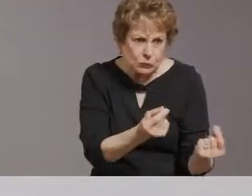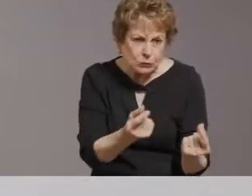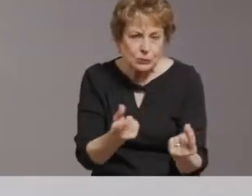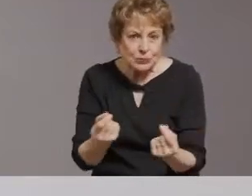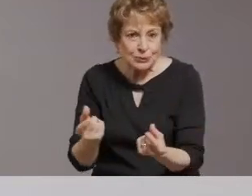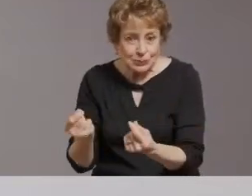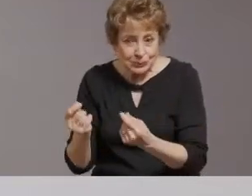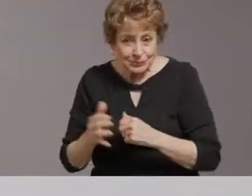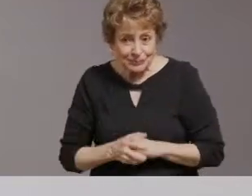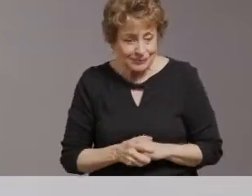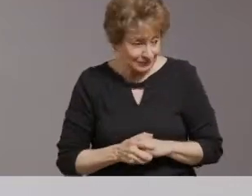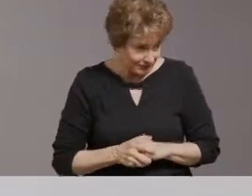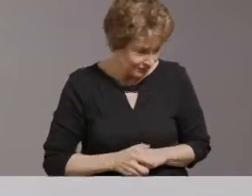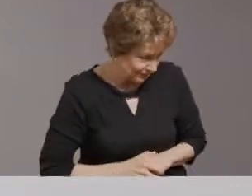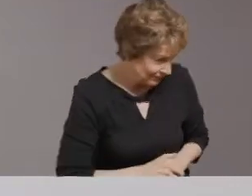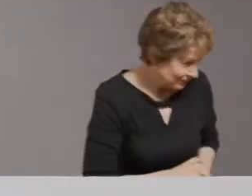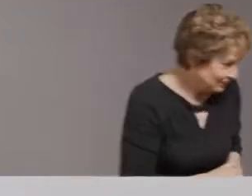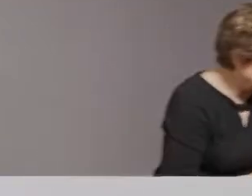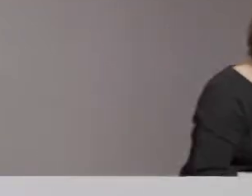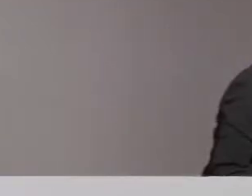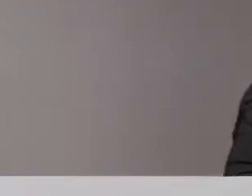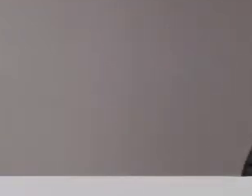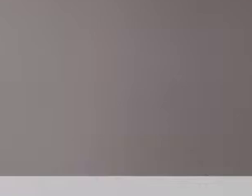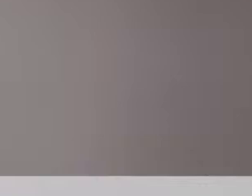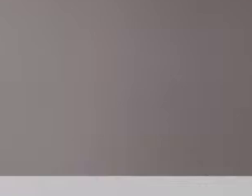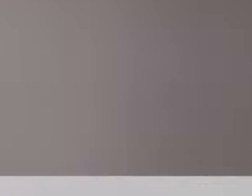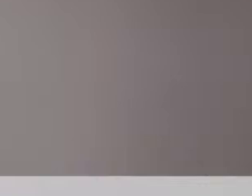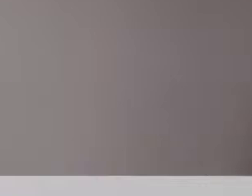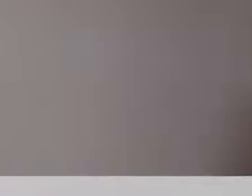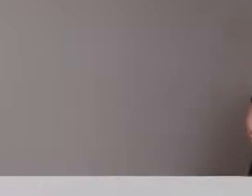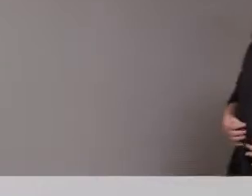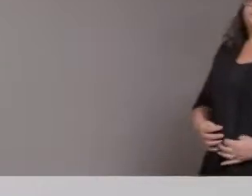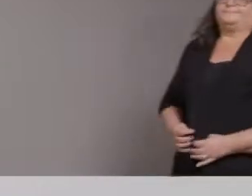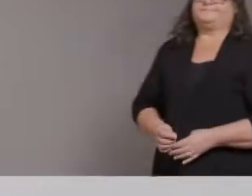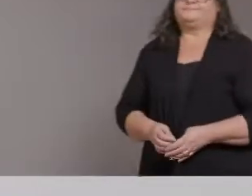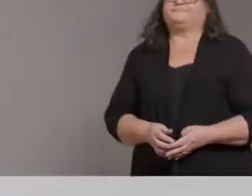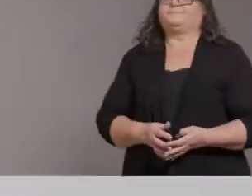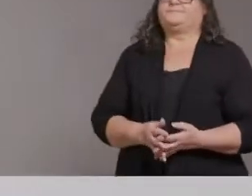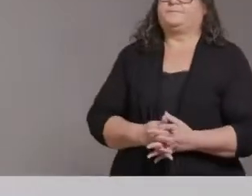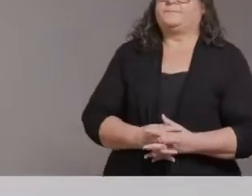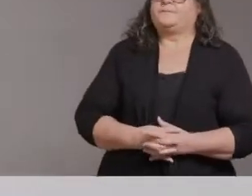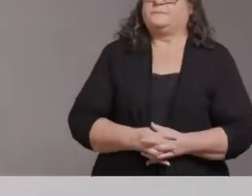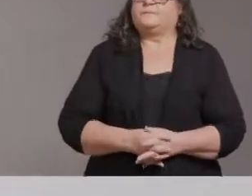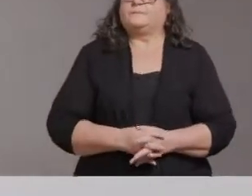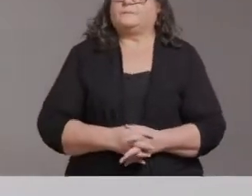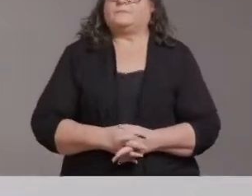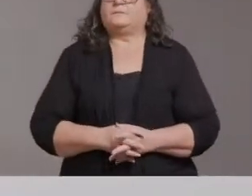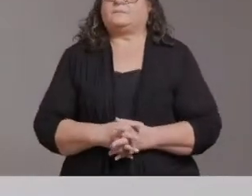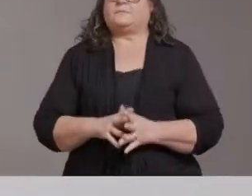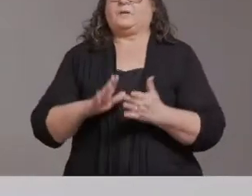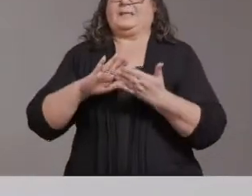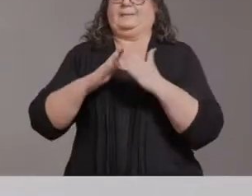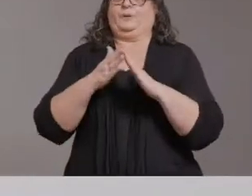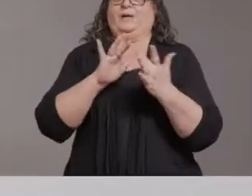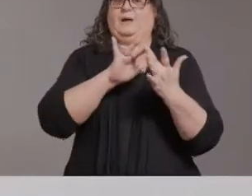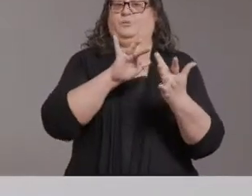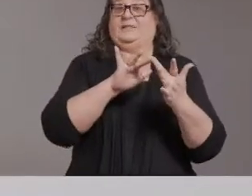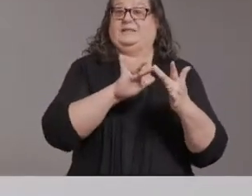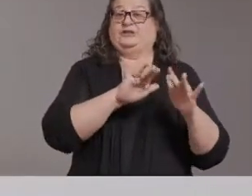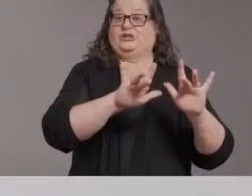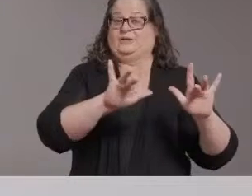Absolutely, and to the point about community outreach and disparities with the vaccination rates in several neighborhoods